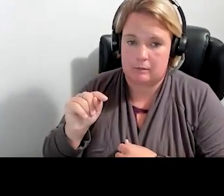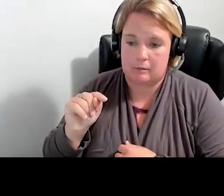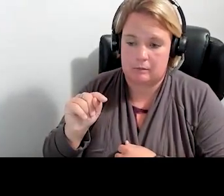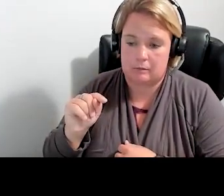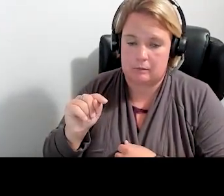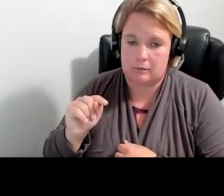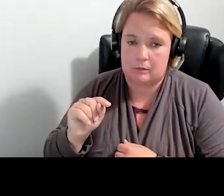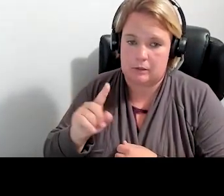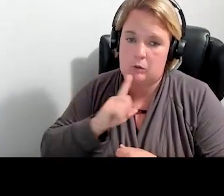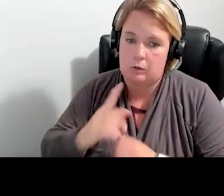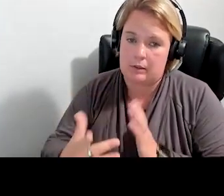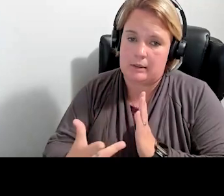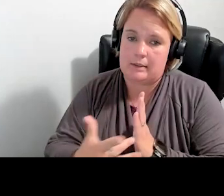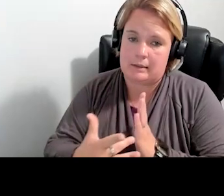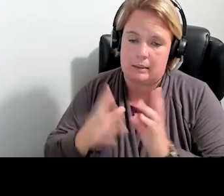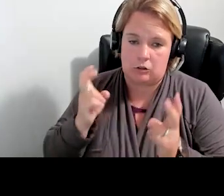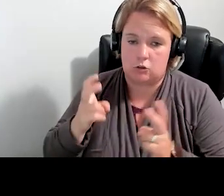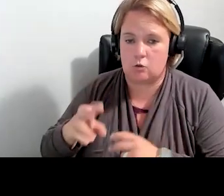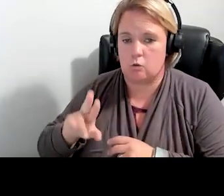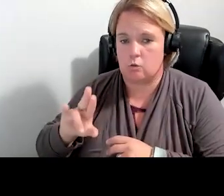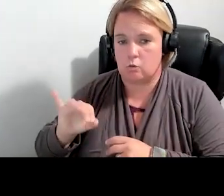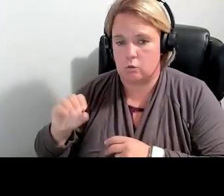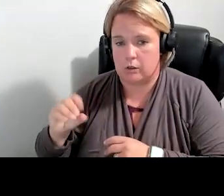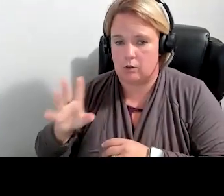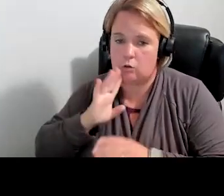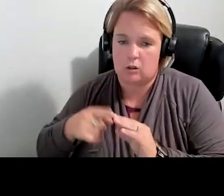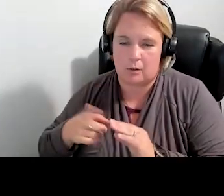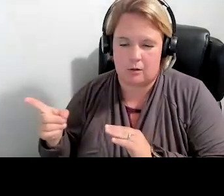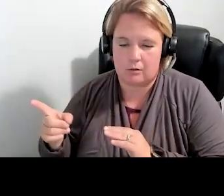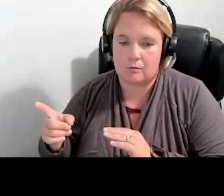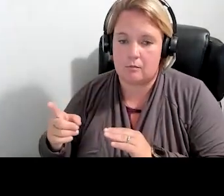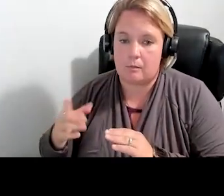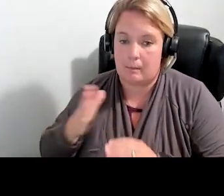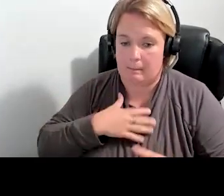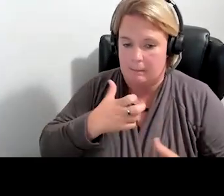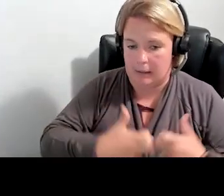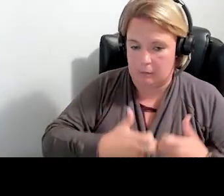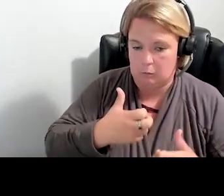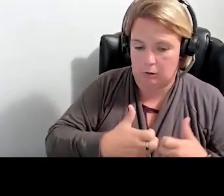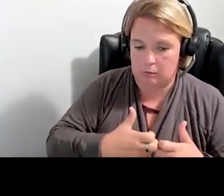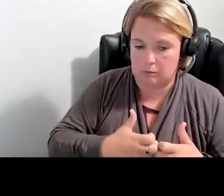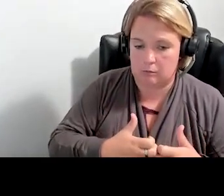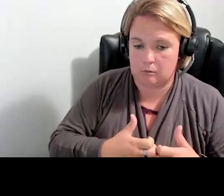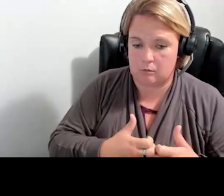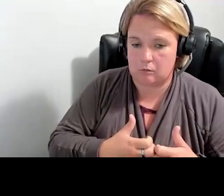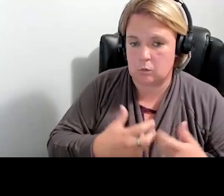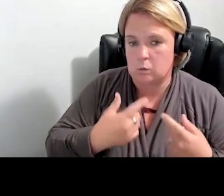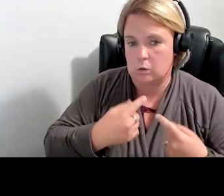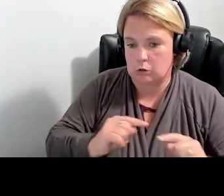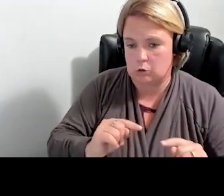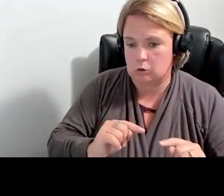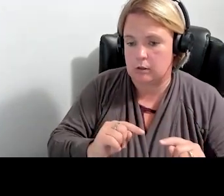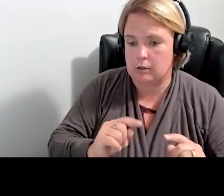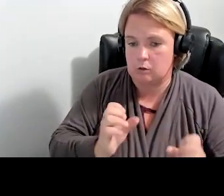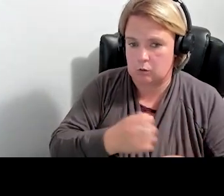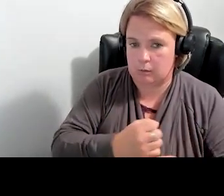technical issue. Rio kind of mentioned it. I ran into problems because when I was trying to deploy it, I was trying to